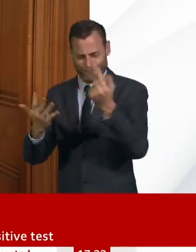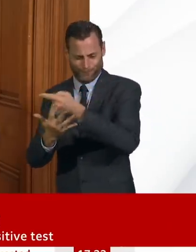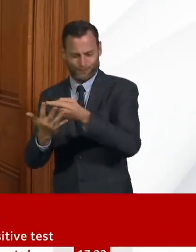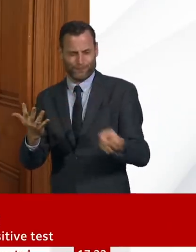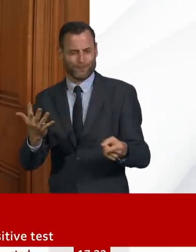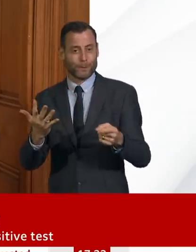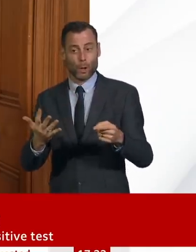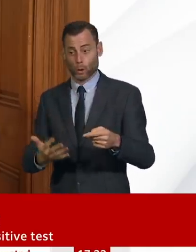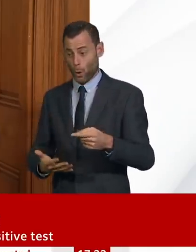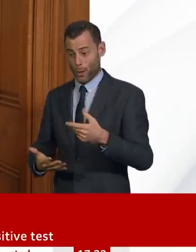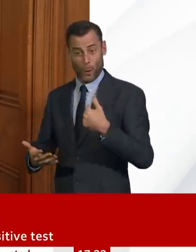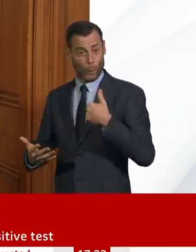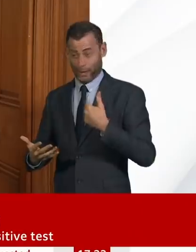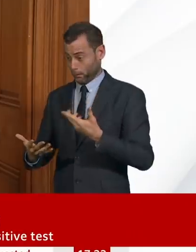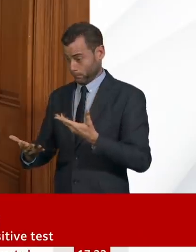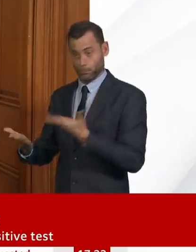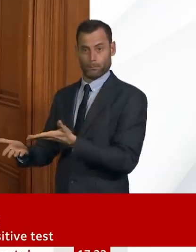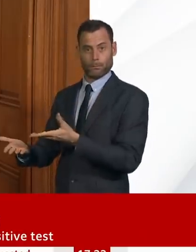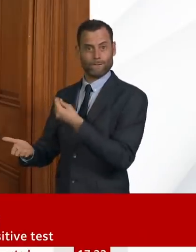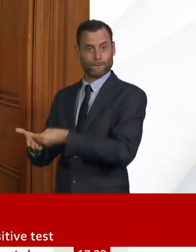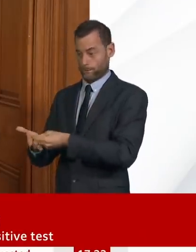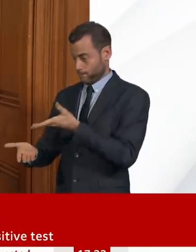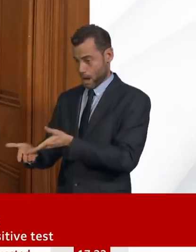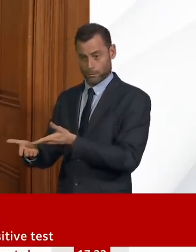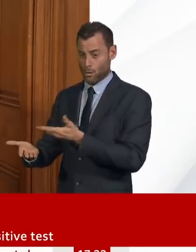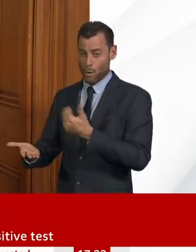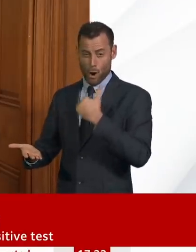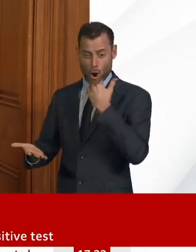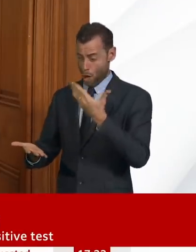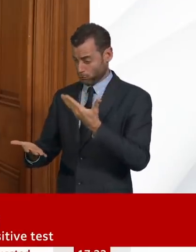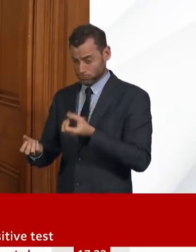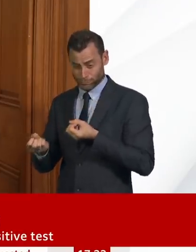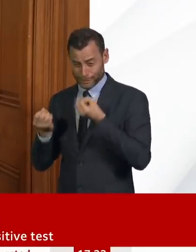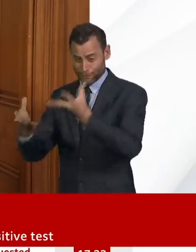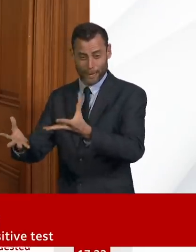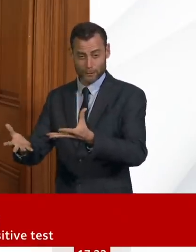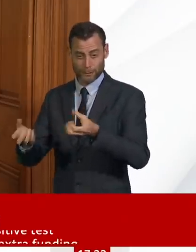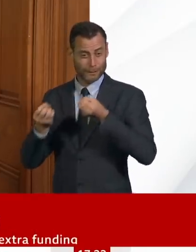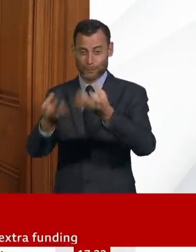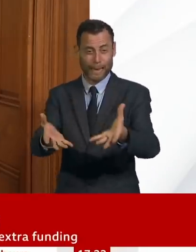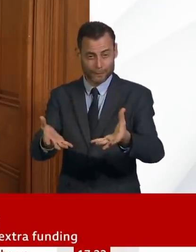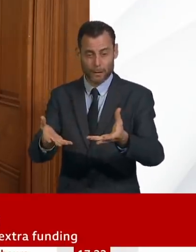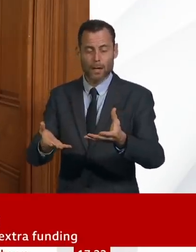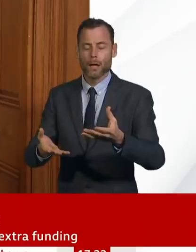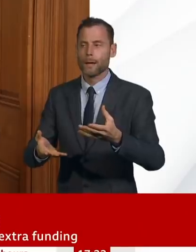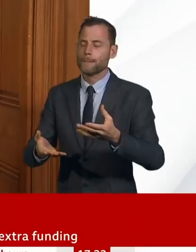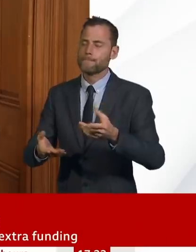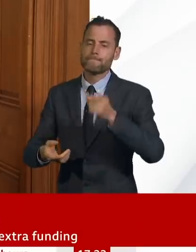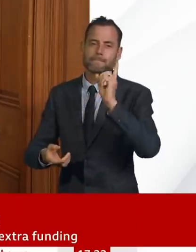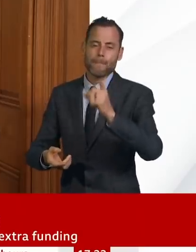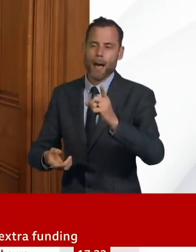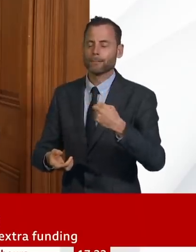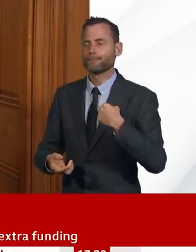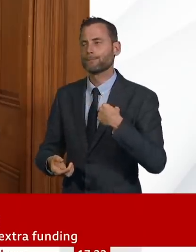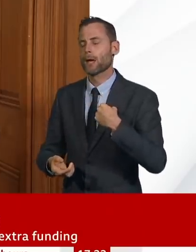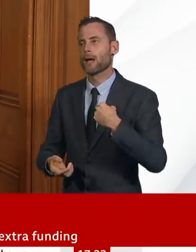the funds are there. They're massive, and what we couldn't do, I hope people understand,